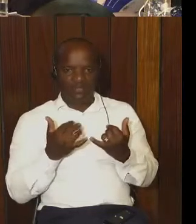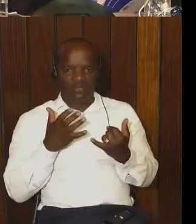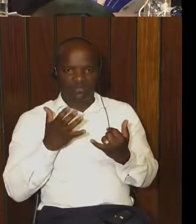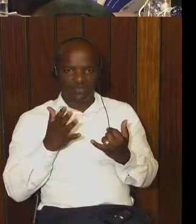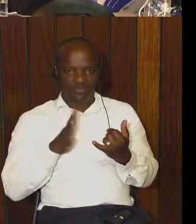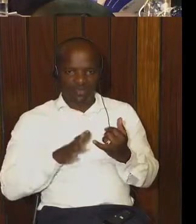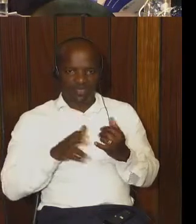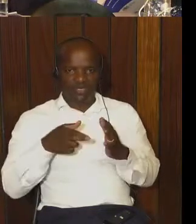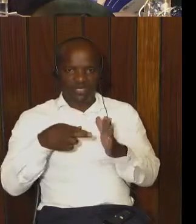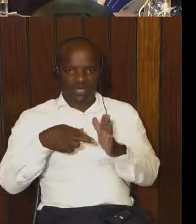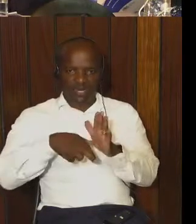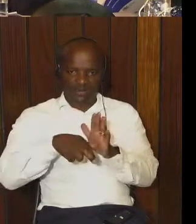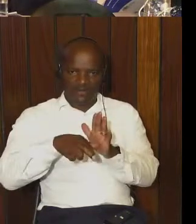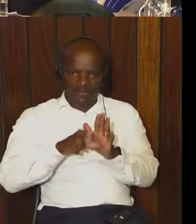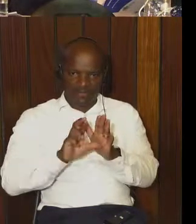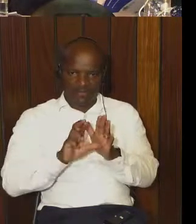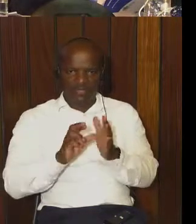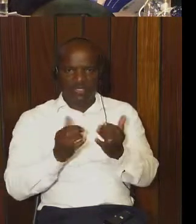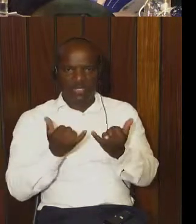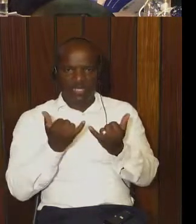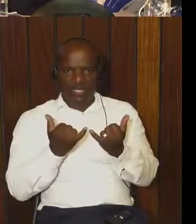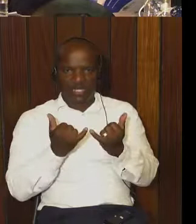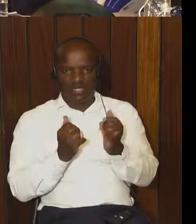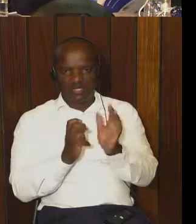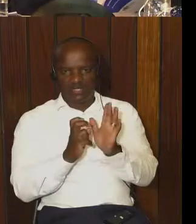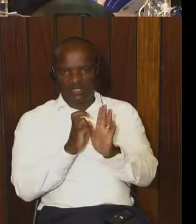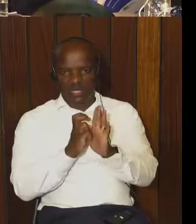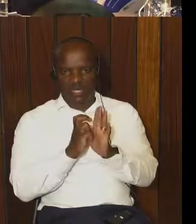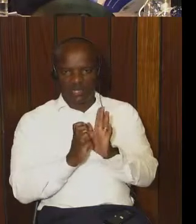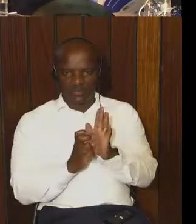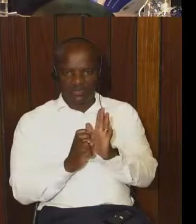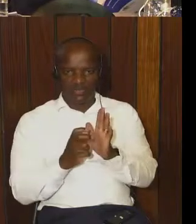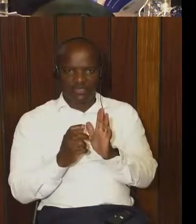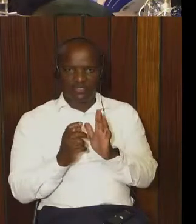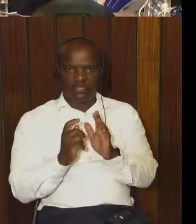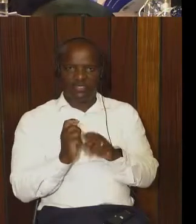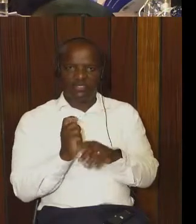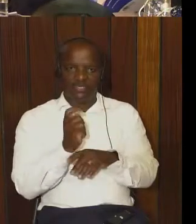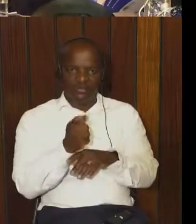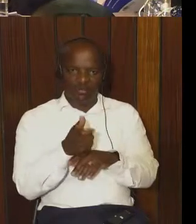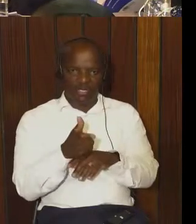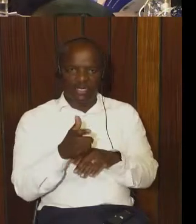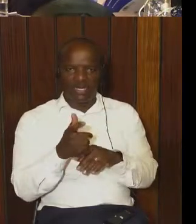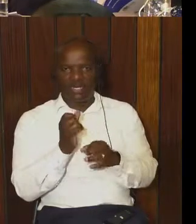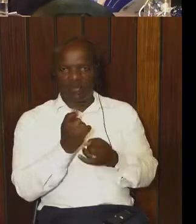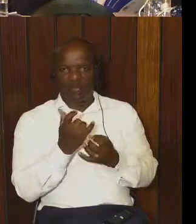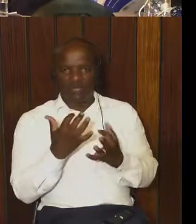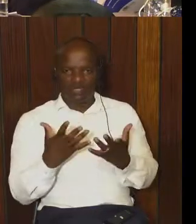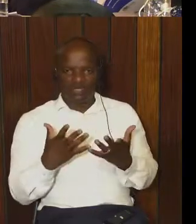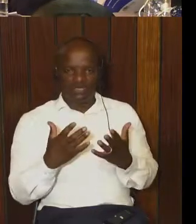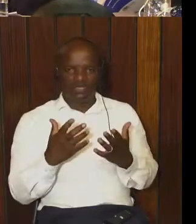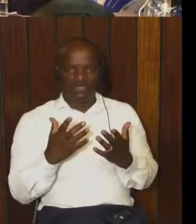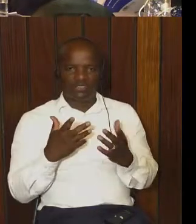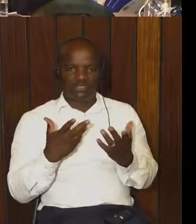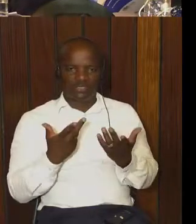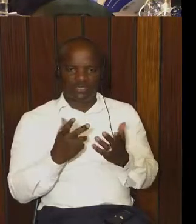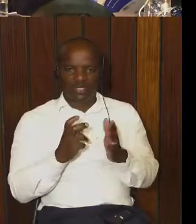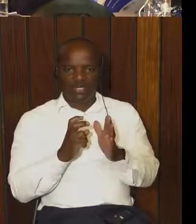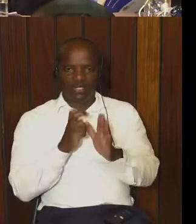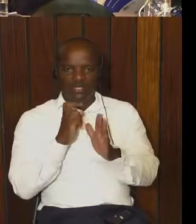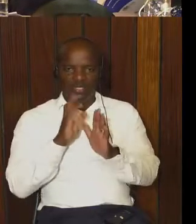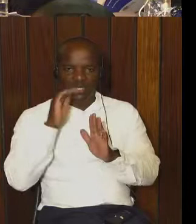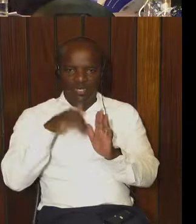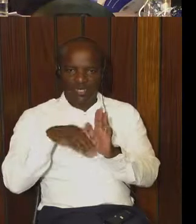the current terms in terms of costs. But we also, the one thing that we do not want is, we do not want to incur any regular